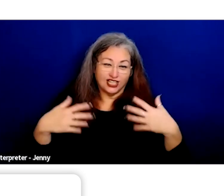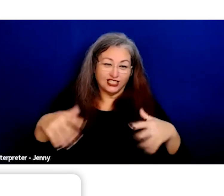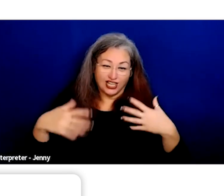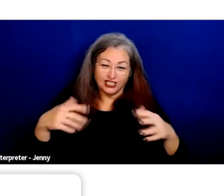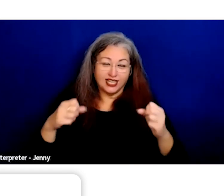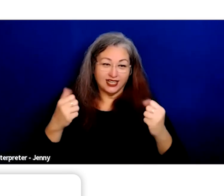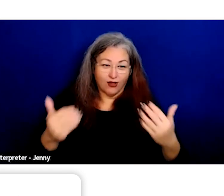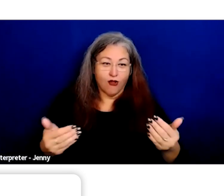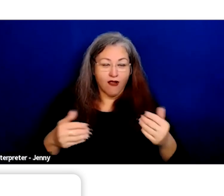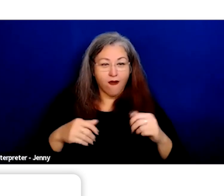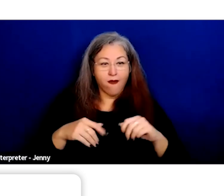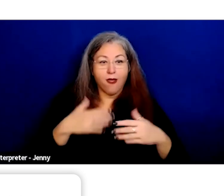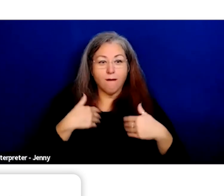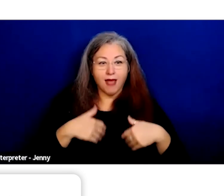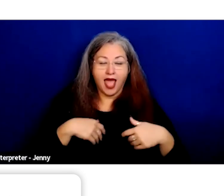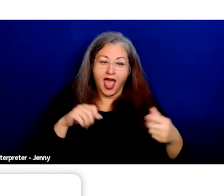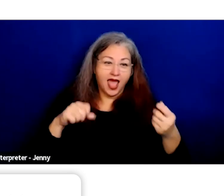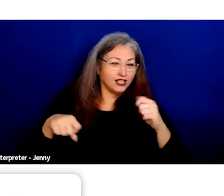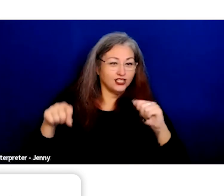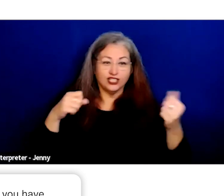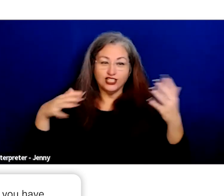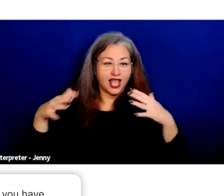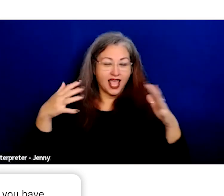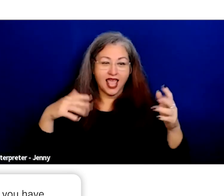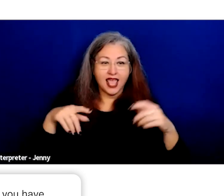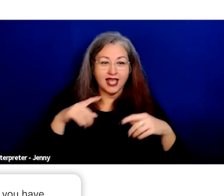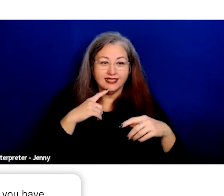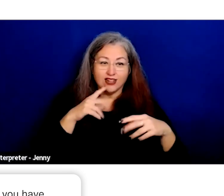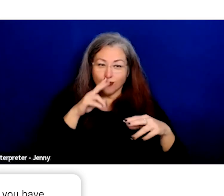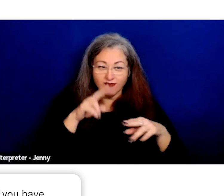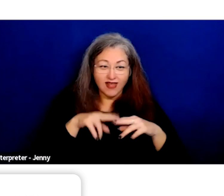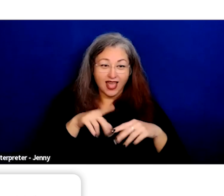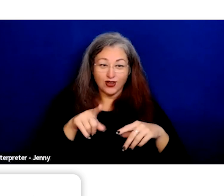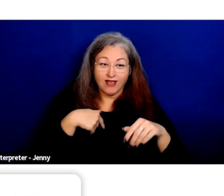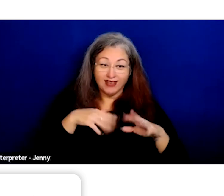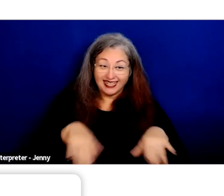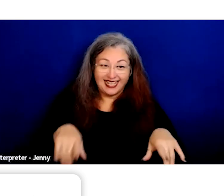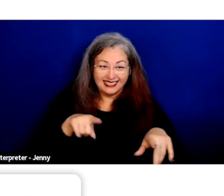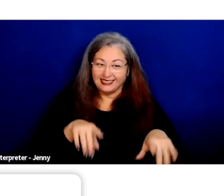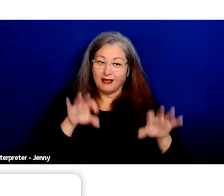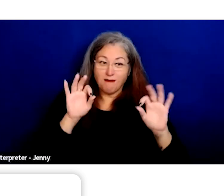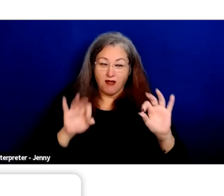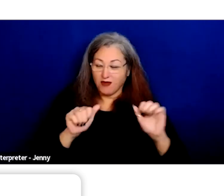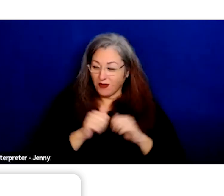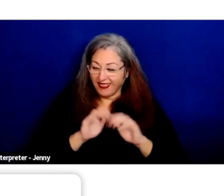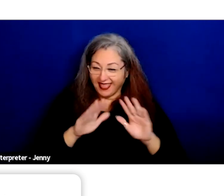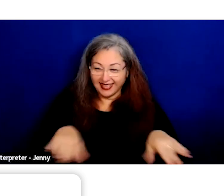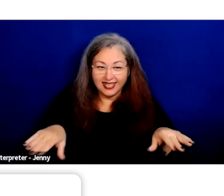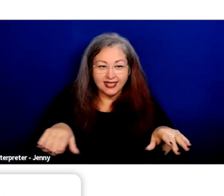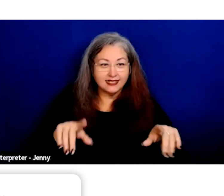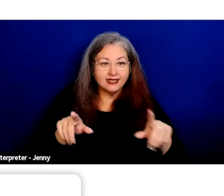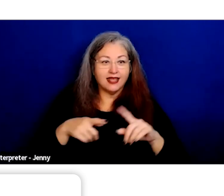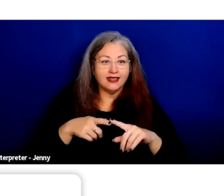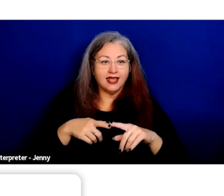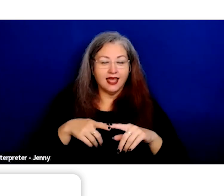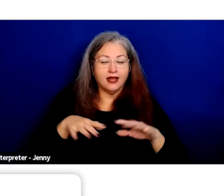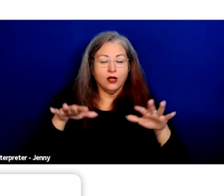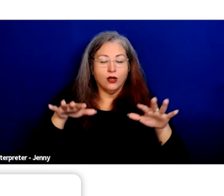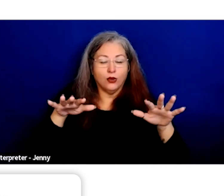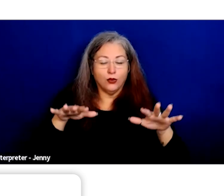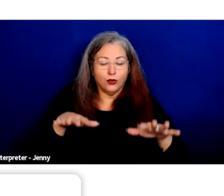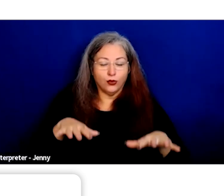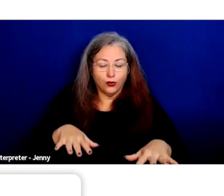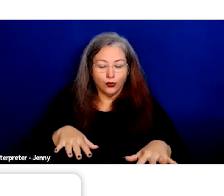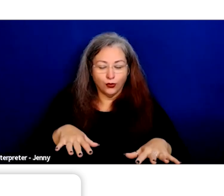shake, shake. Shake your body, shake, shake, shake, shake, shake. Have fun with it. If you have littles, this is amazing, right? And then just be still.